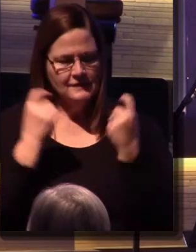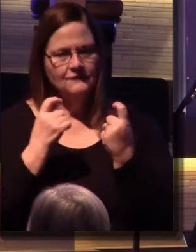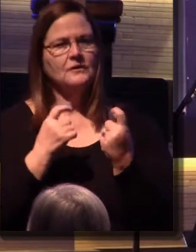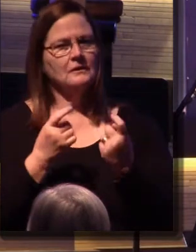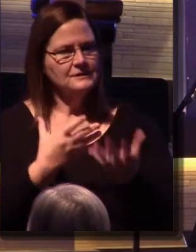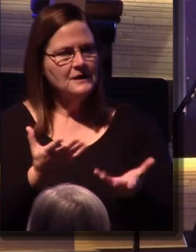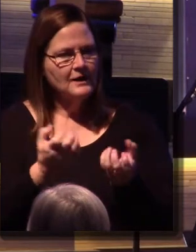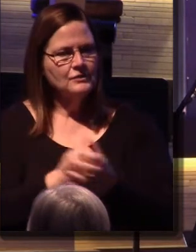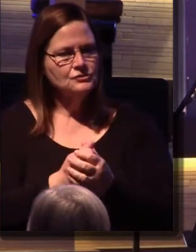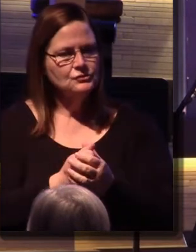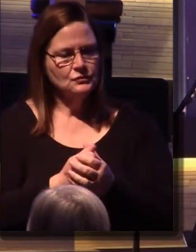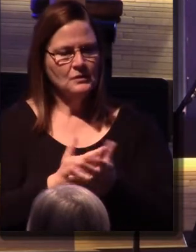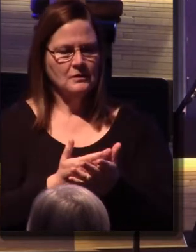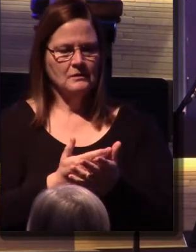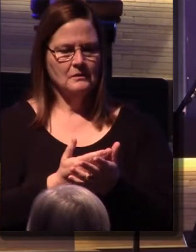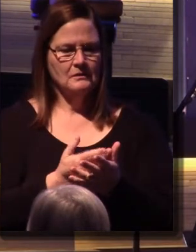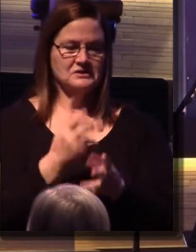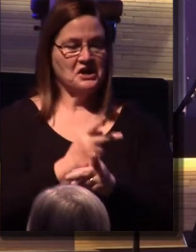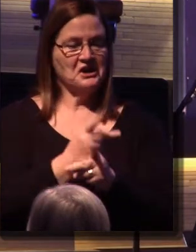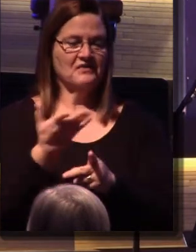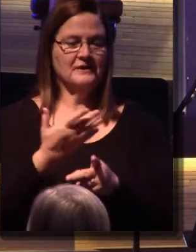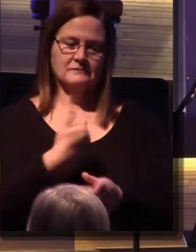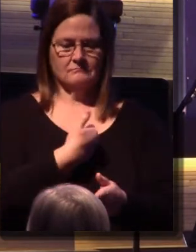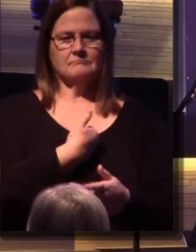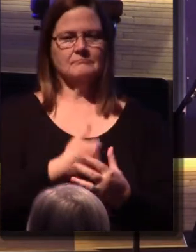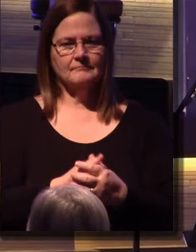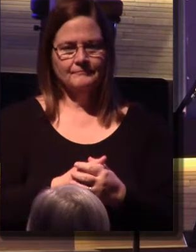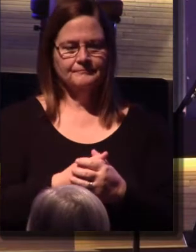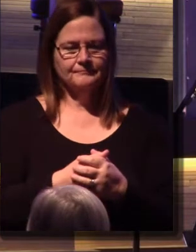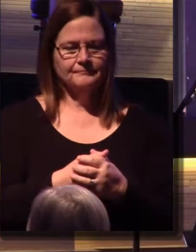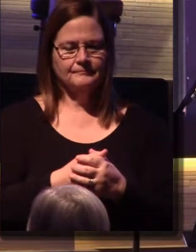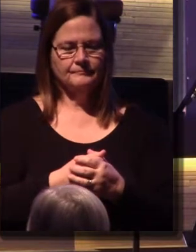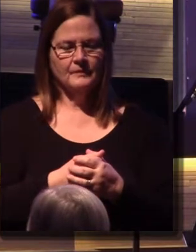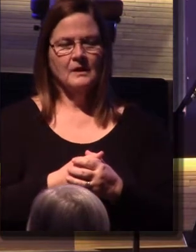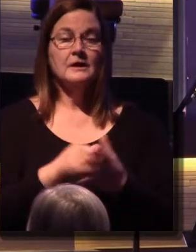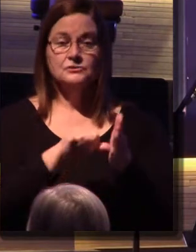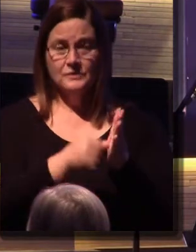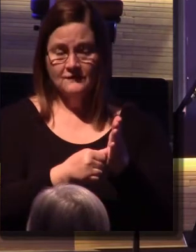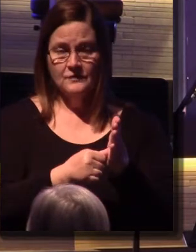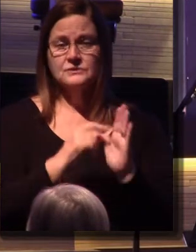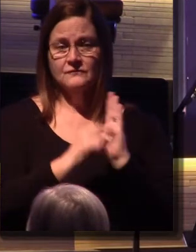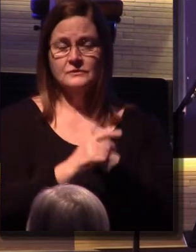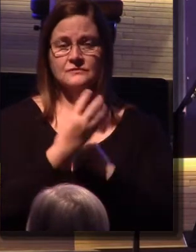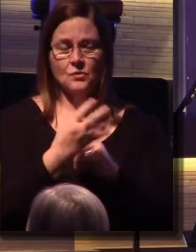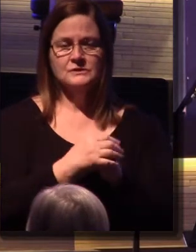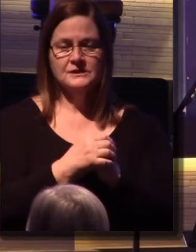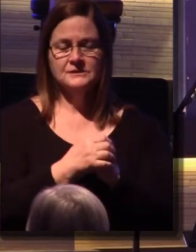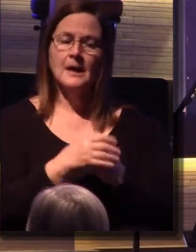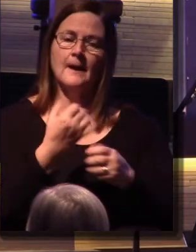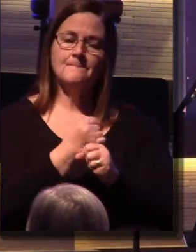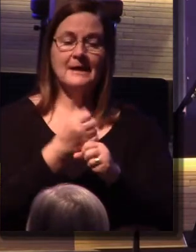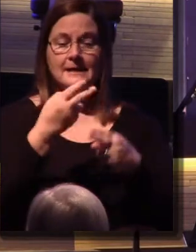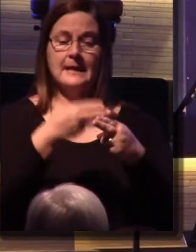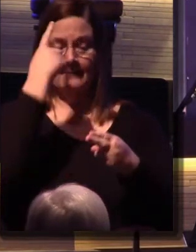to rule himself apart from God's rule over him. And so it's reinforced in verse 4 where